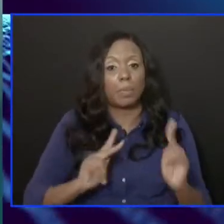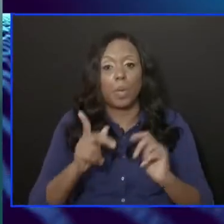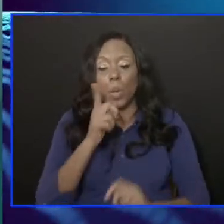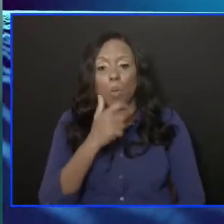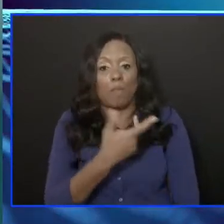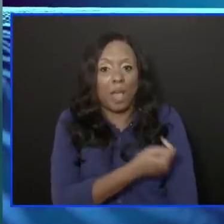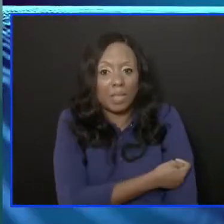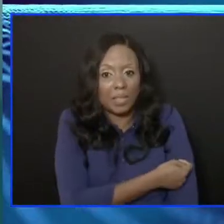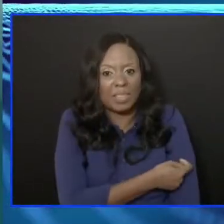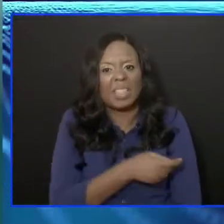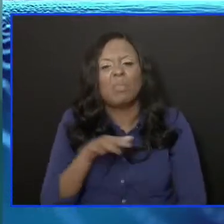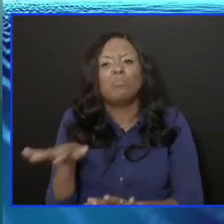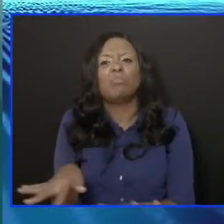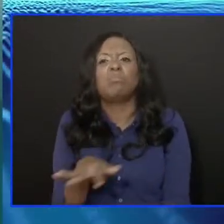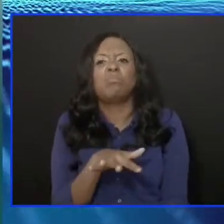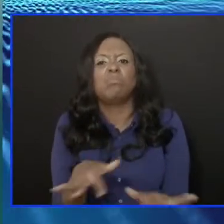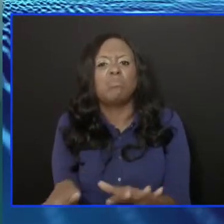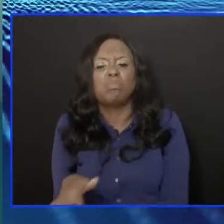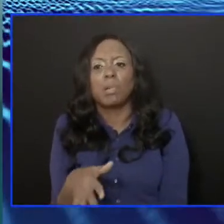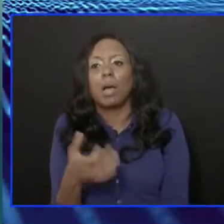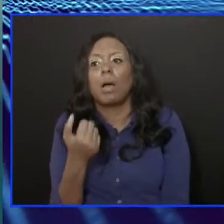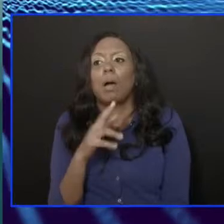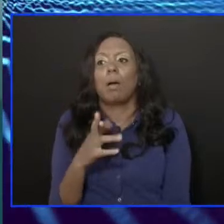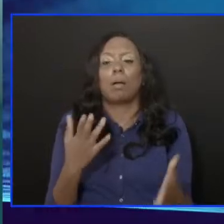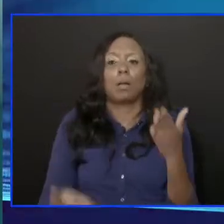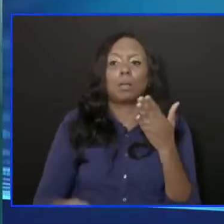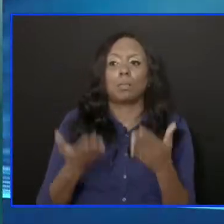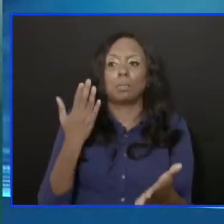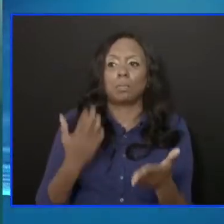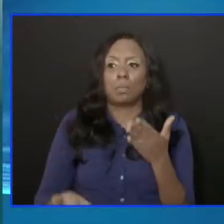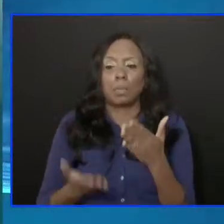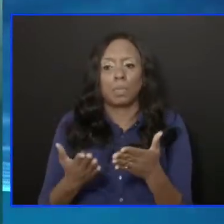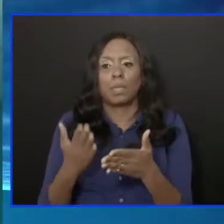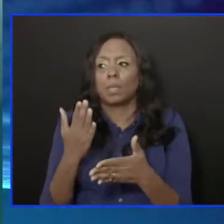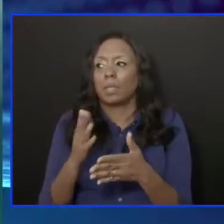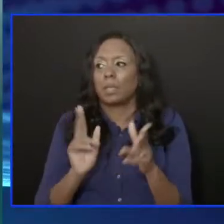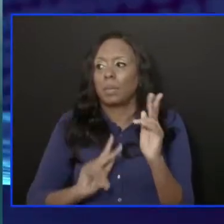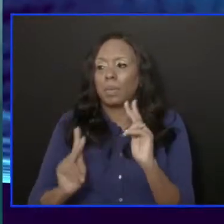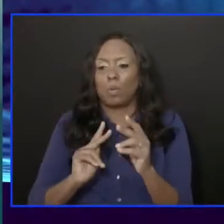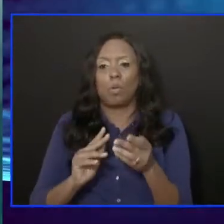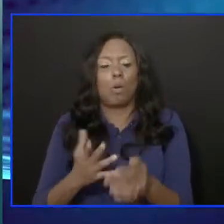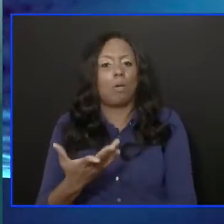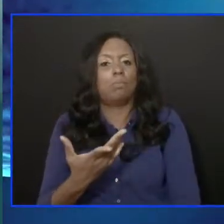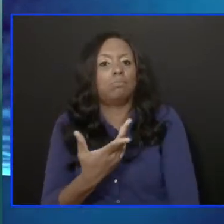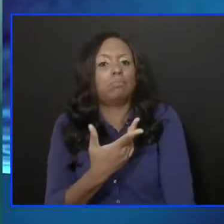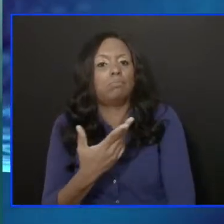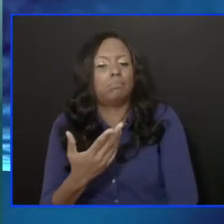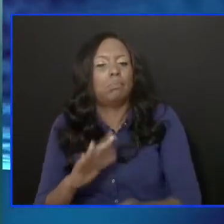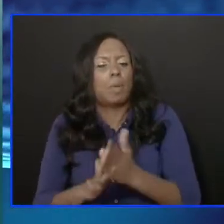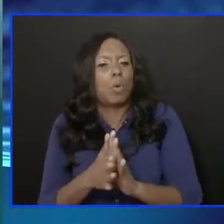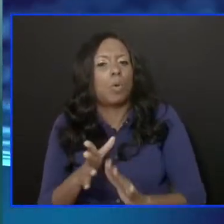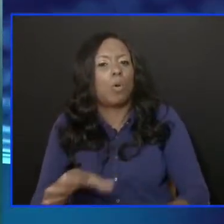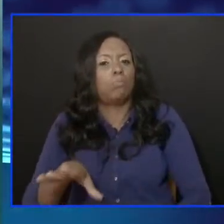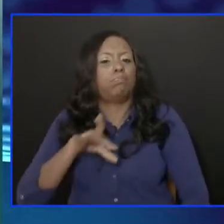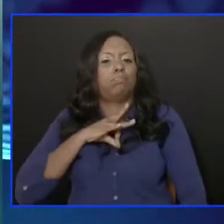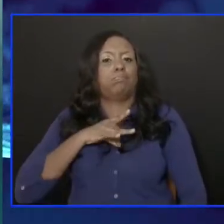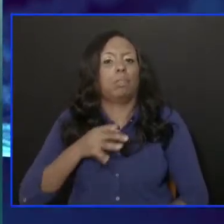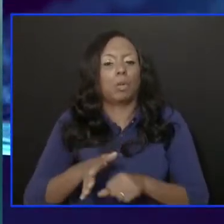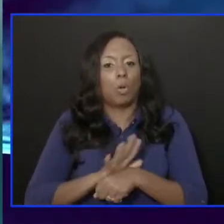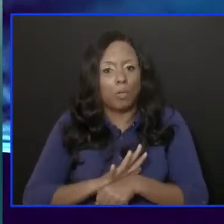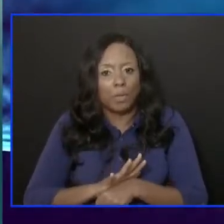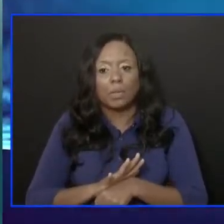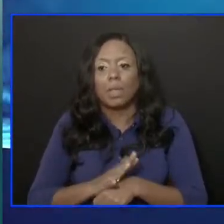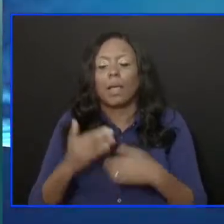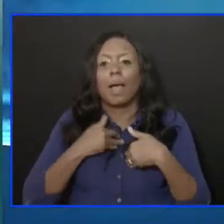it more so some of these people would have had comorbidities, and unfortunately the breakthrough infection did occur